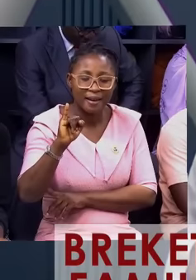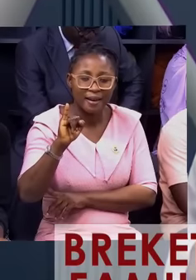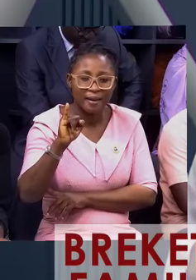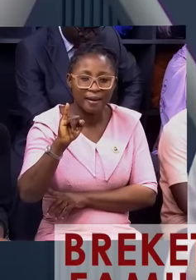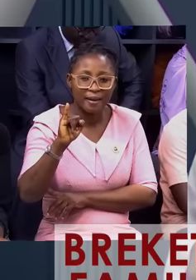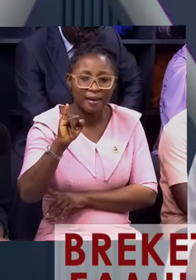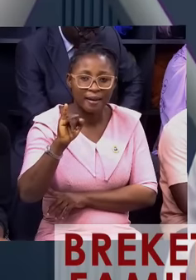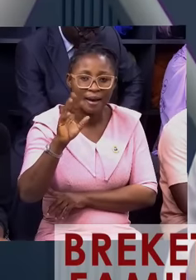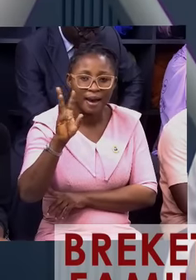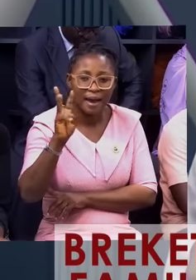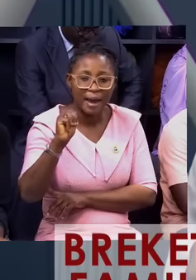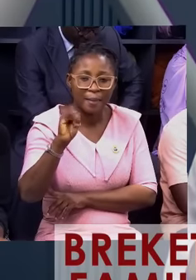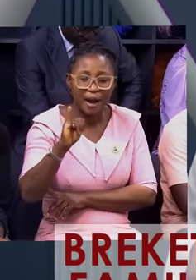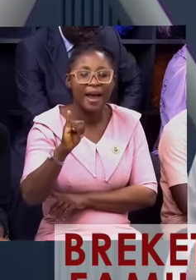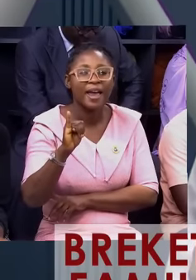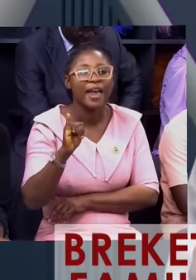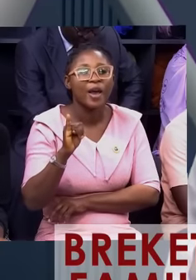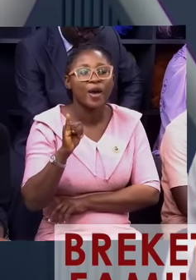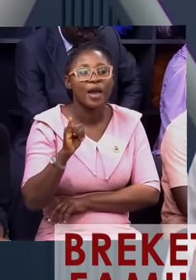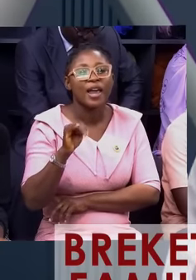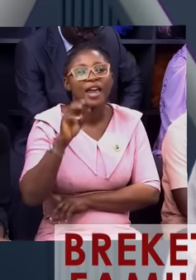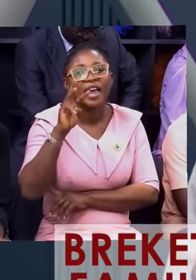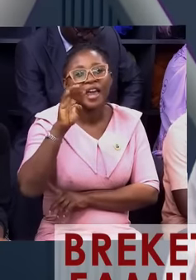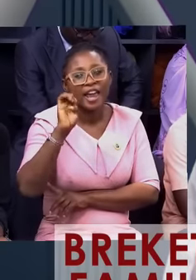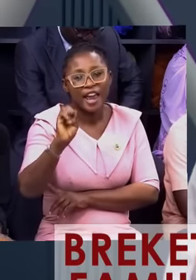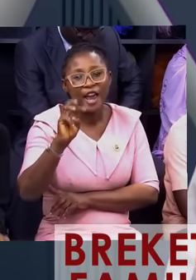i m i